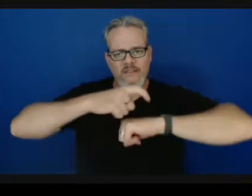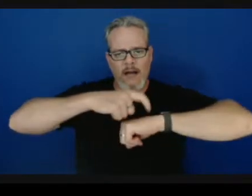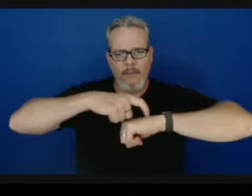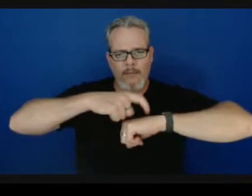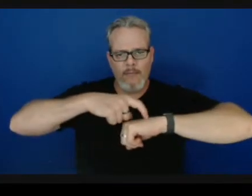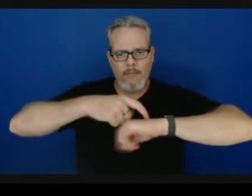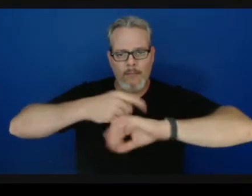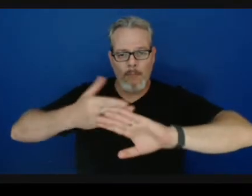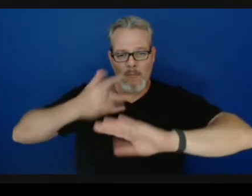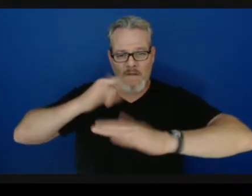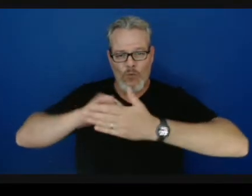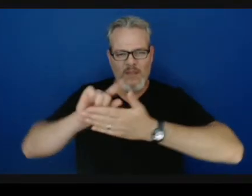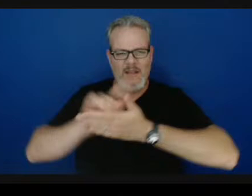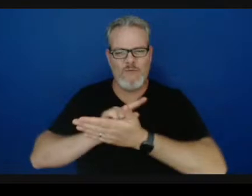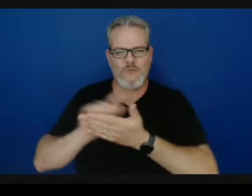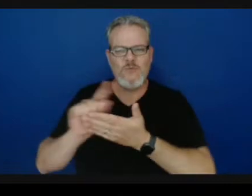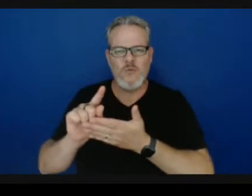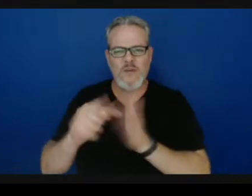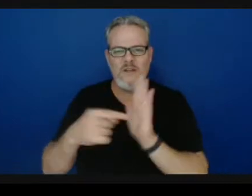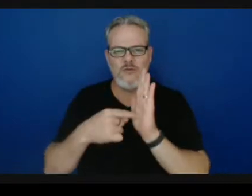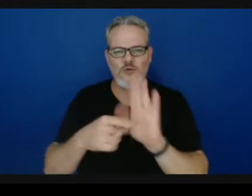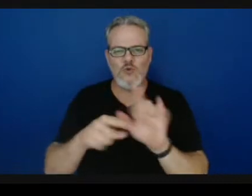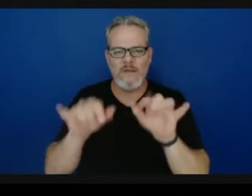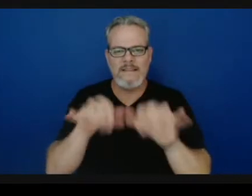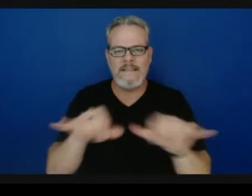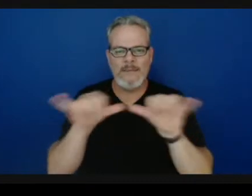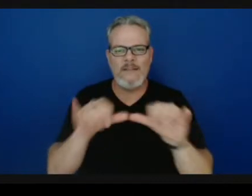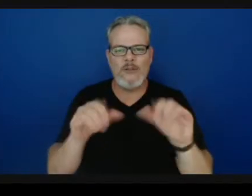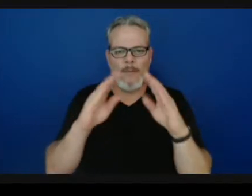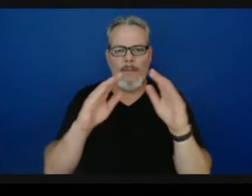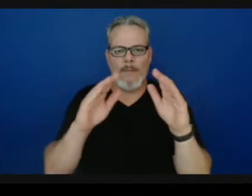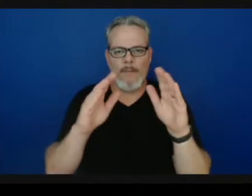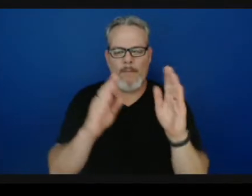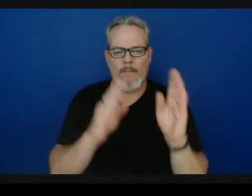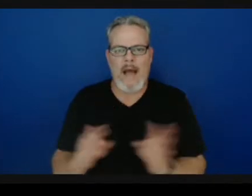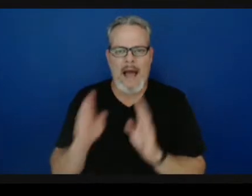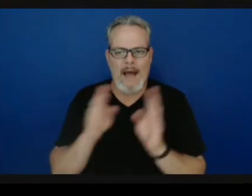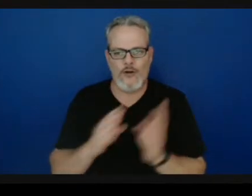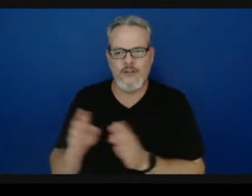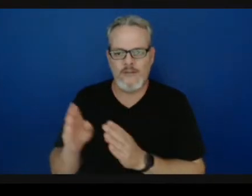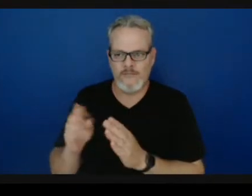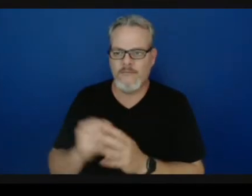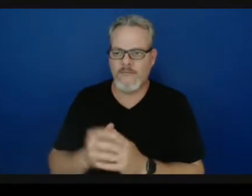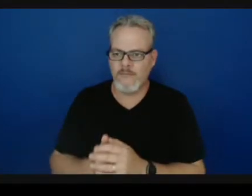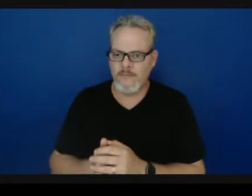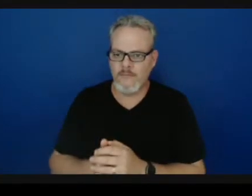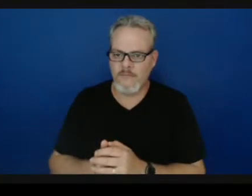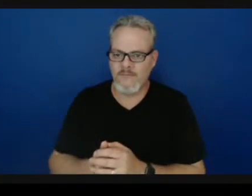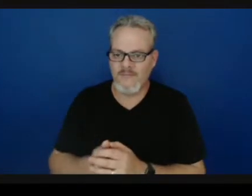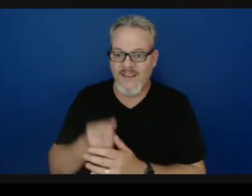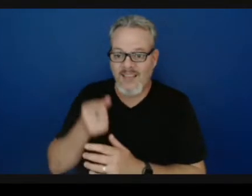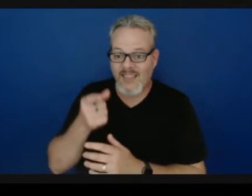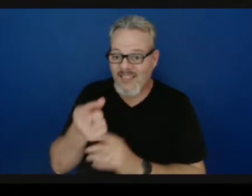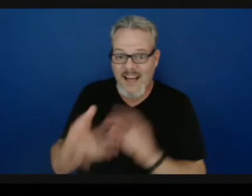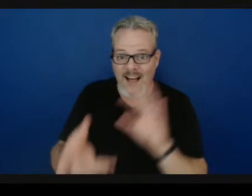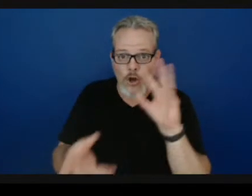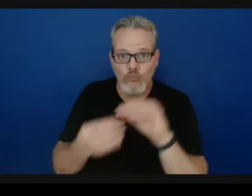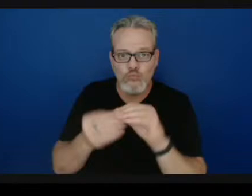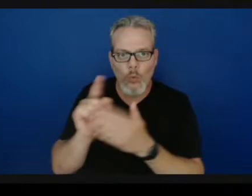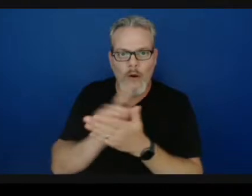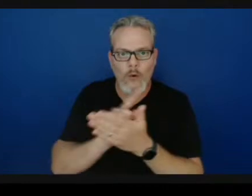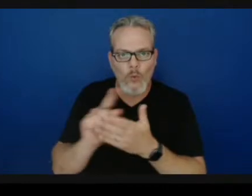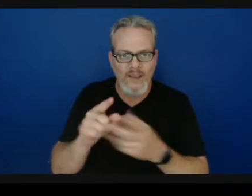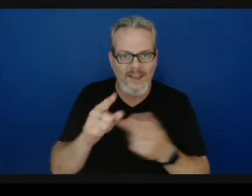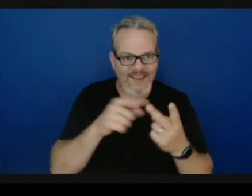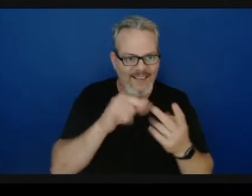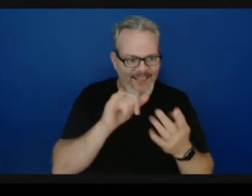only about a week, but showed a similar pattern there as well. That same area right through there. So that's just the 1 week. And here's the whole month. And